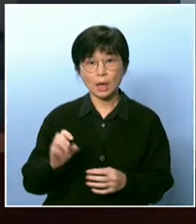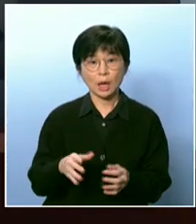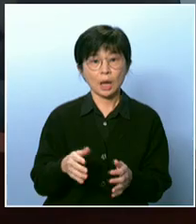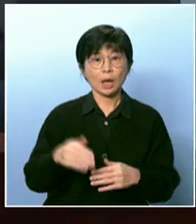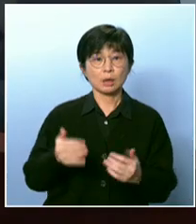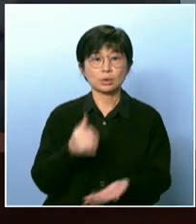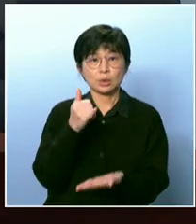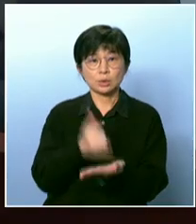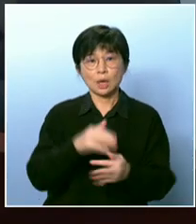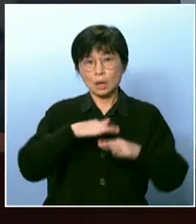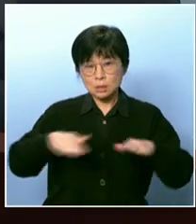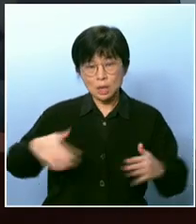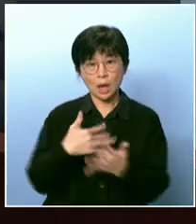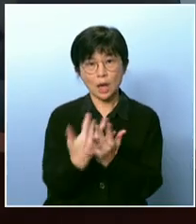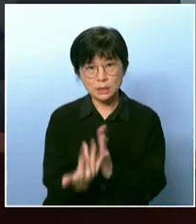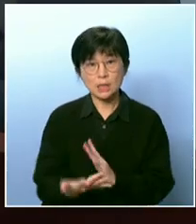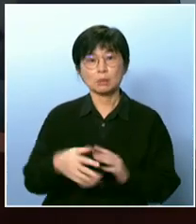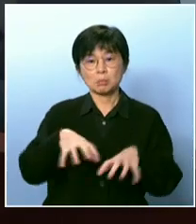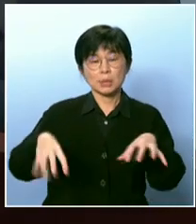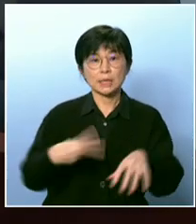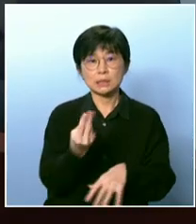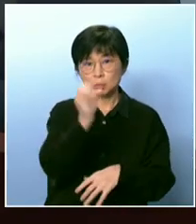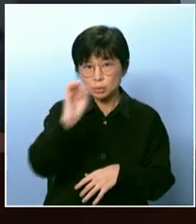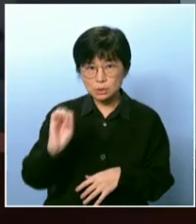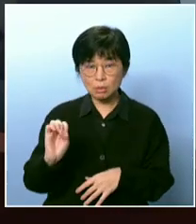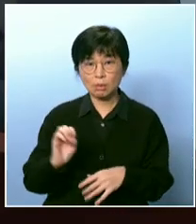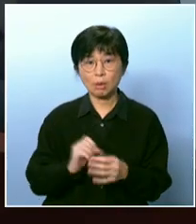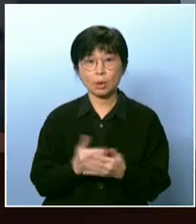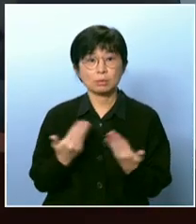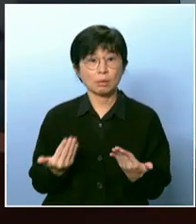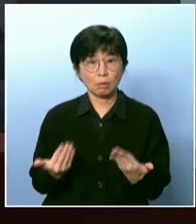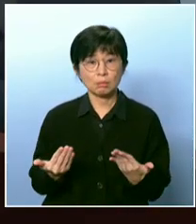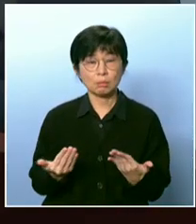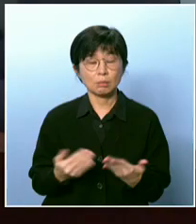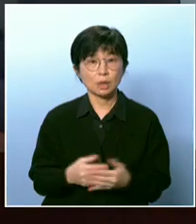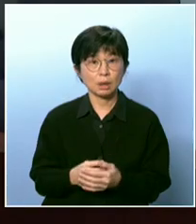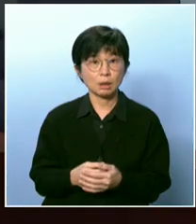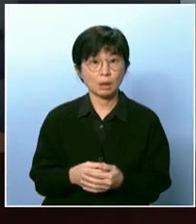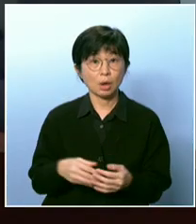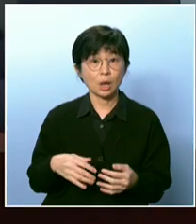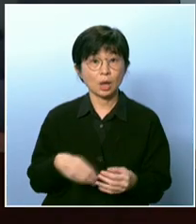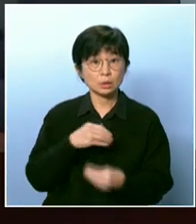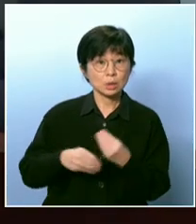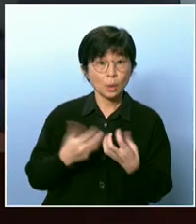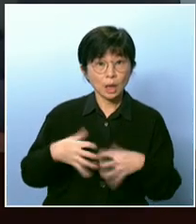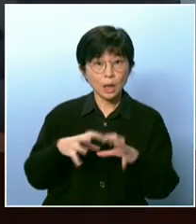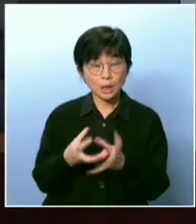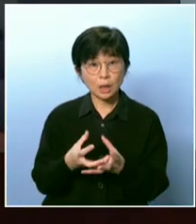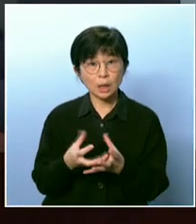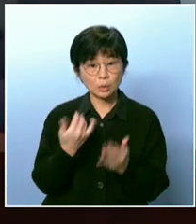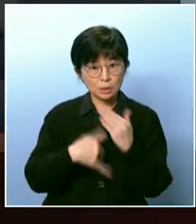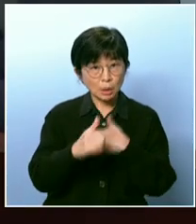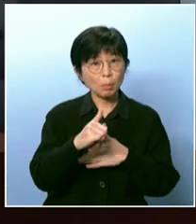costs, fitting out works of welfare facilities account for 30% of the total cost, and